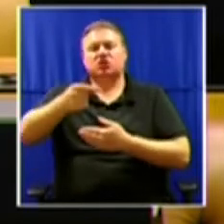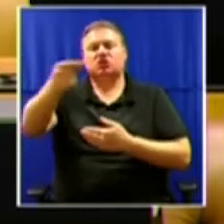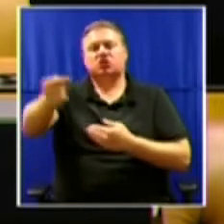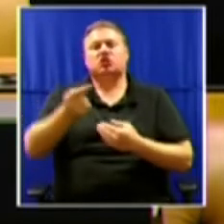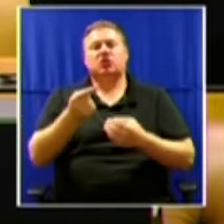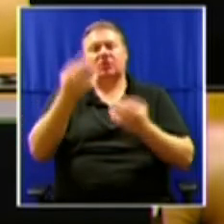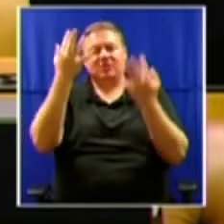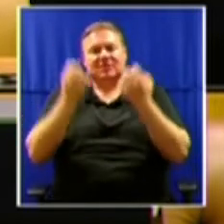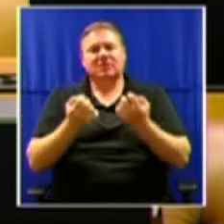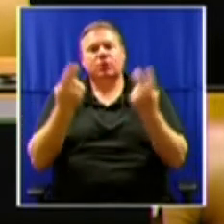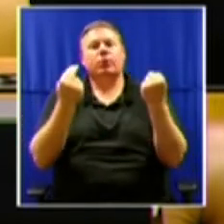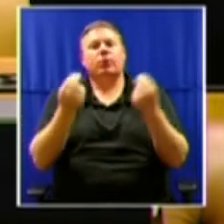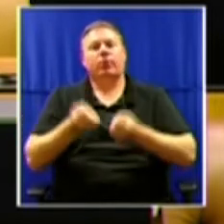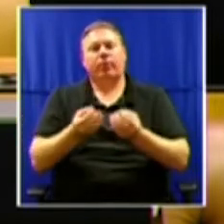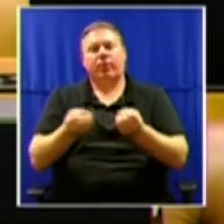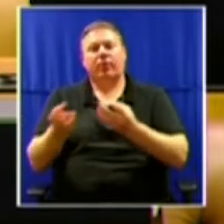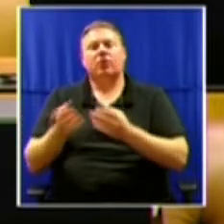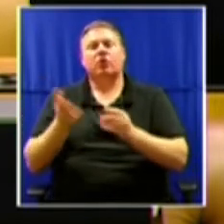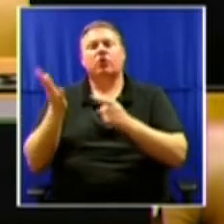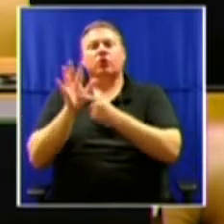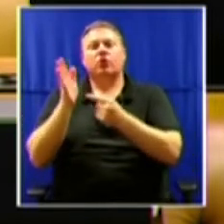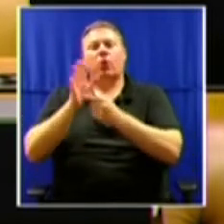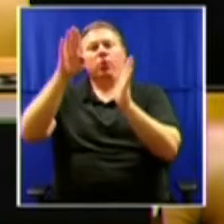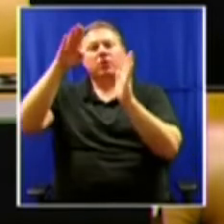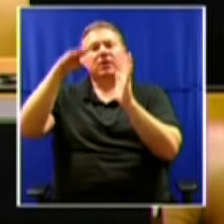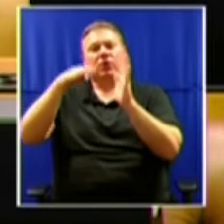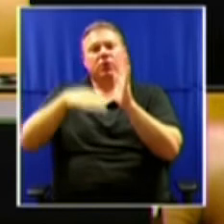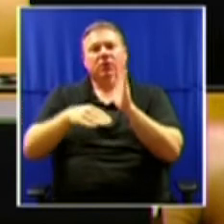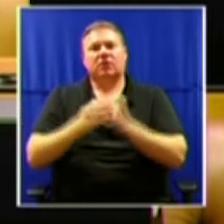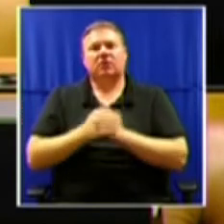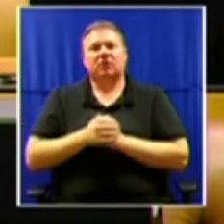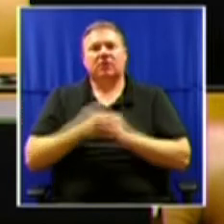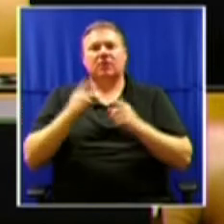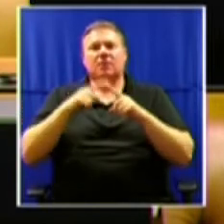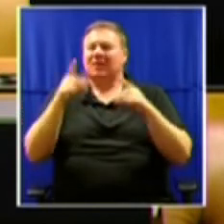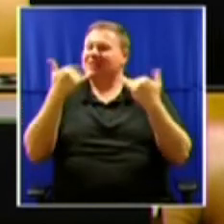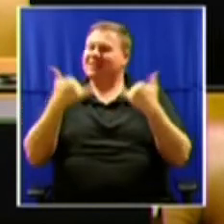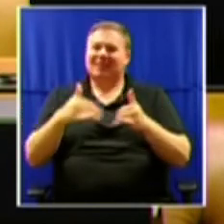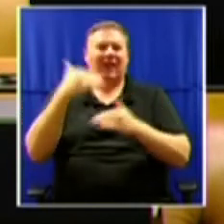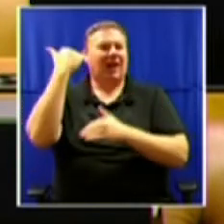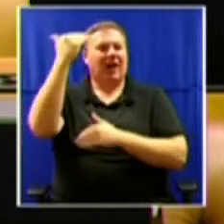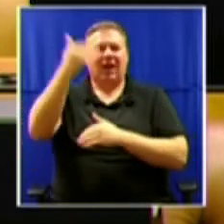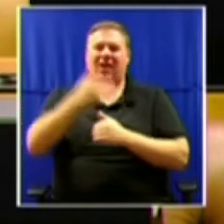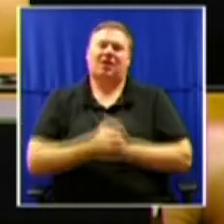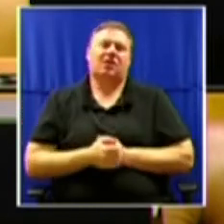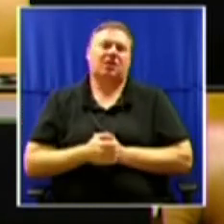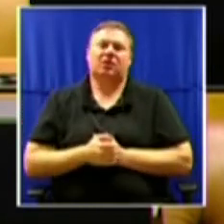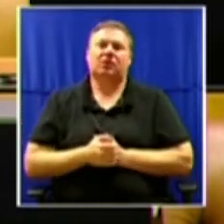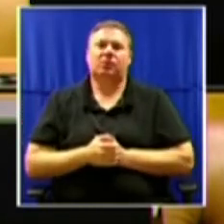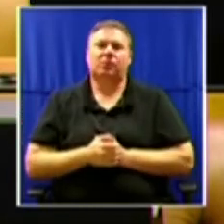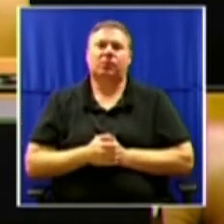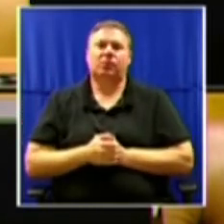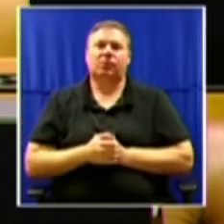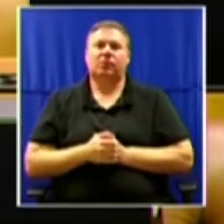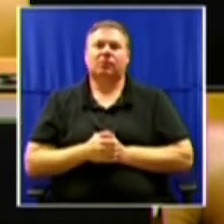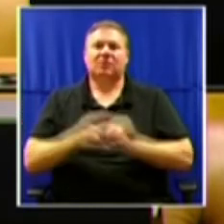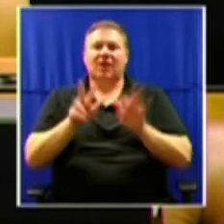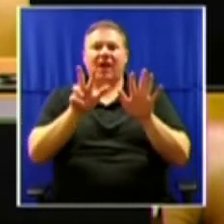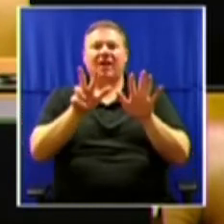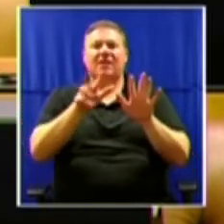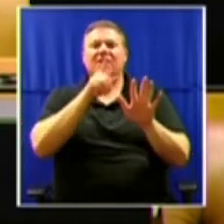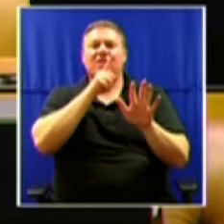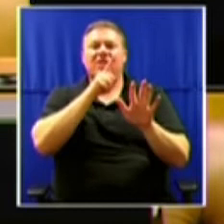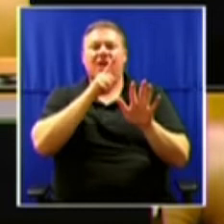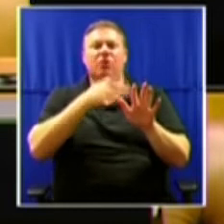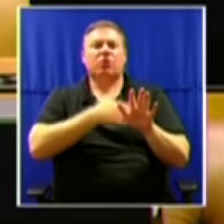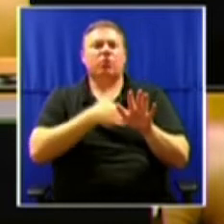they've shown a decrease, but it's a very high number that in 3 months, 8,000